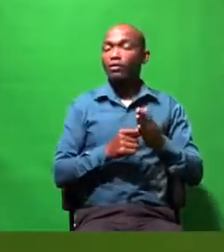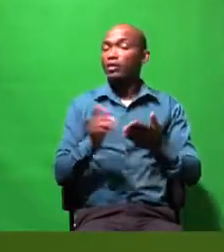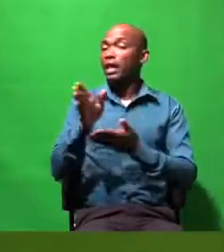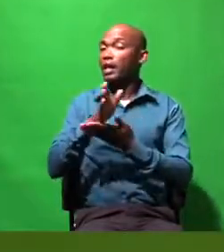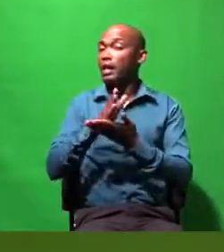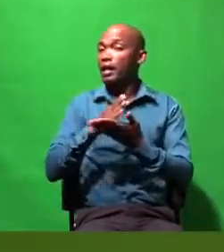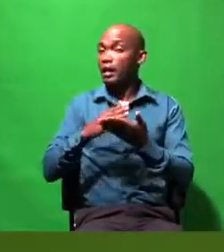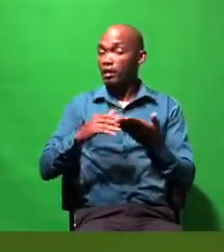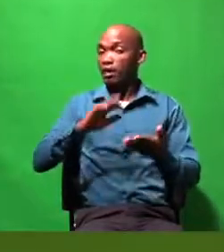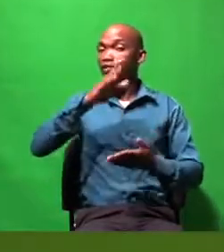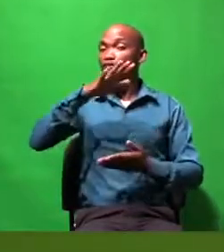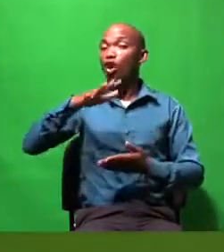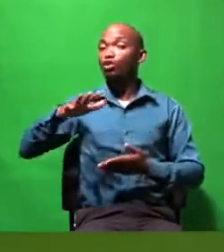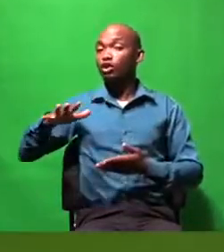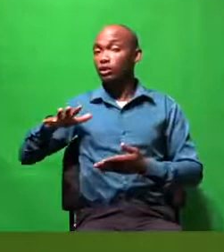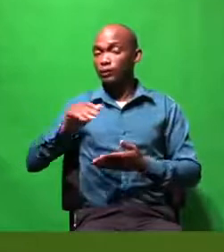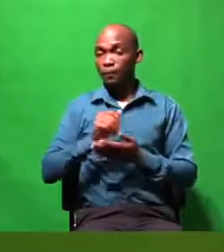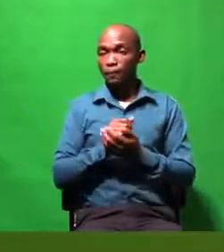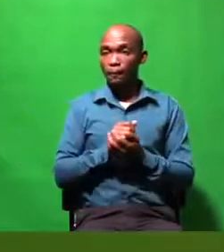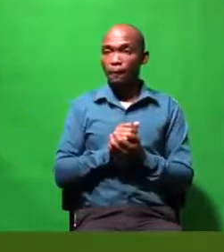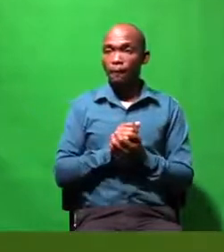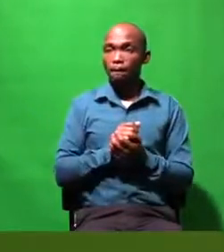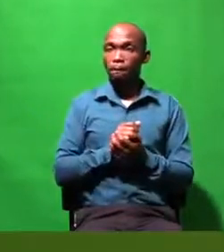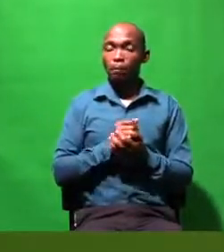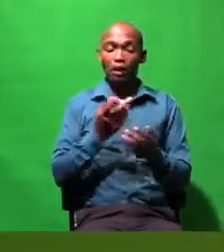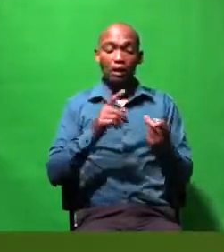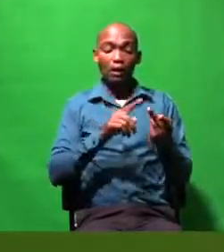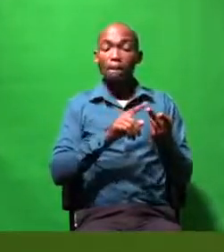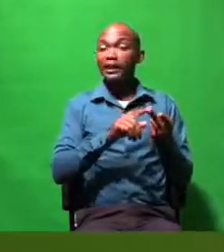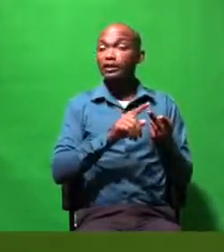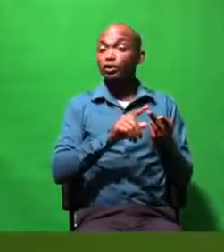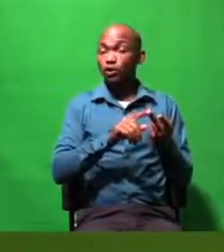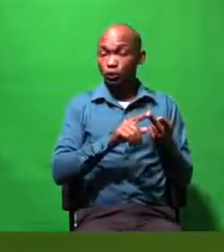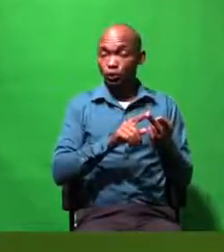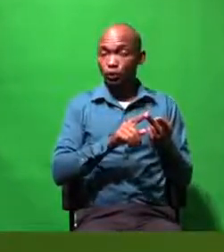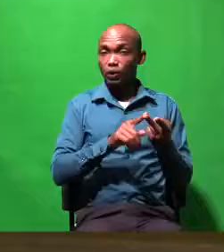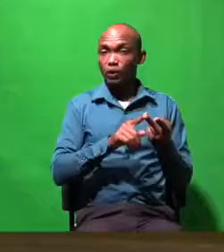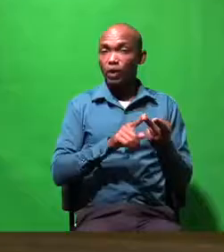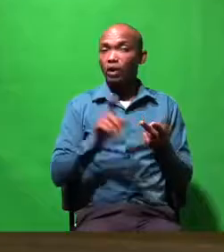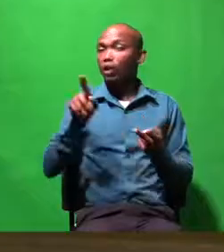major ocean. And number two, our question,